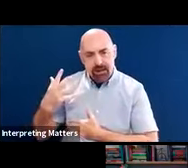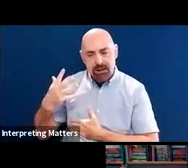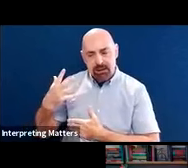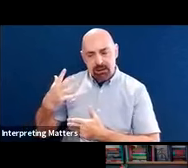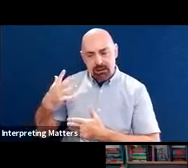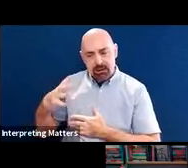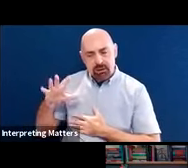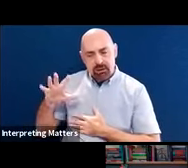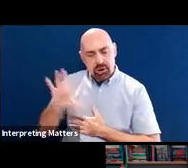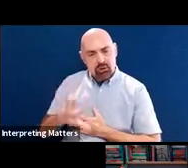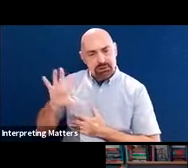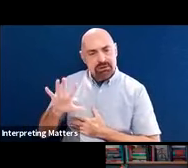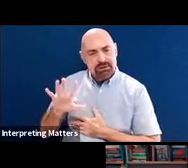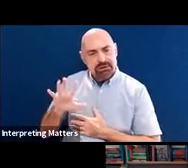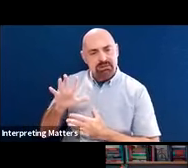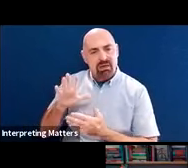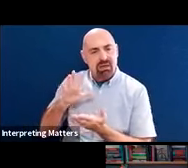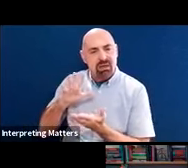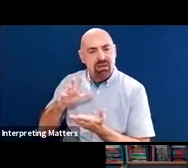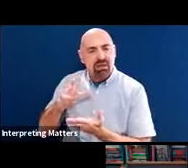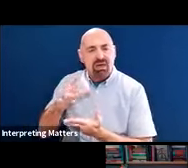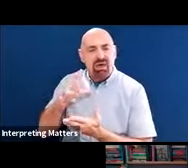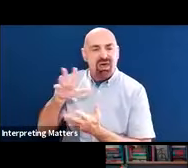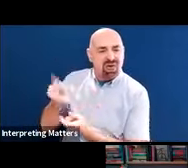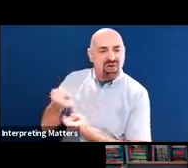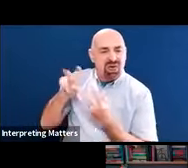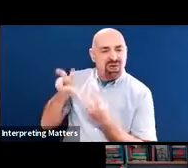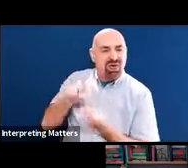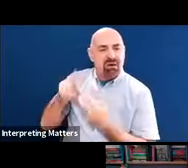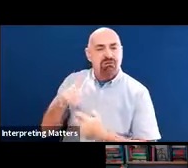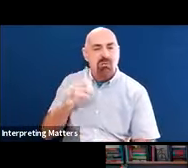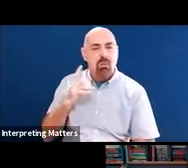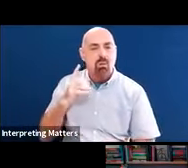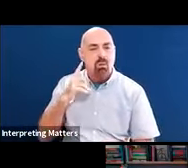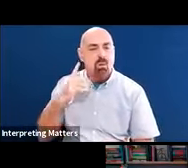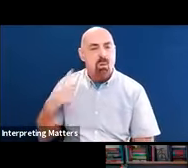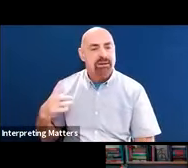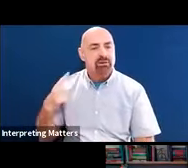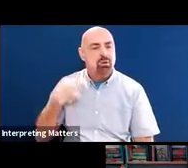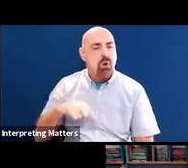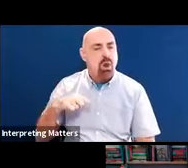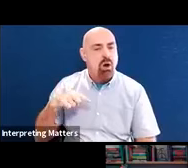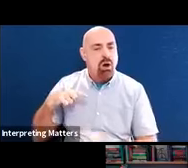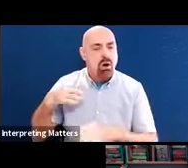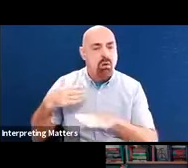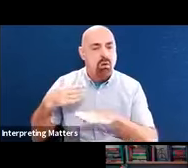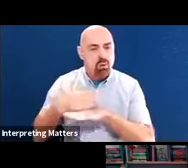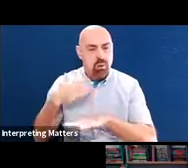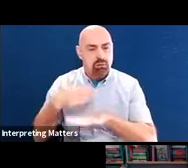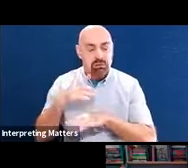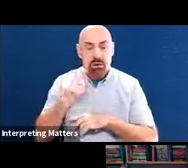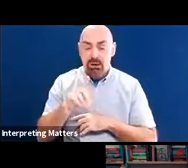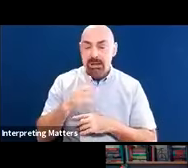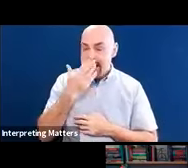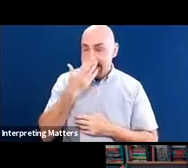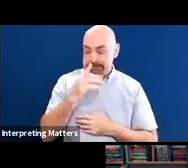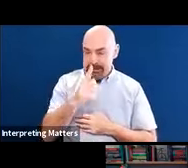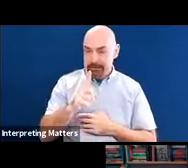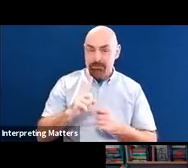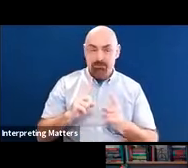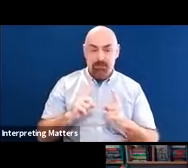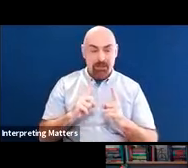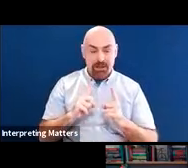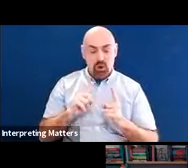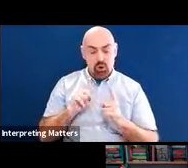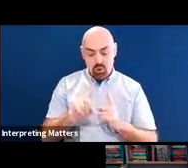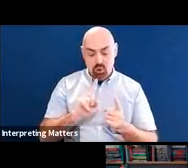workers? And just to add to this, Megha, I know there was a question before on the data availability, which you seem to have answered privately, but